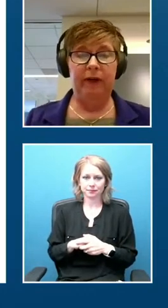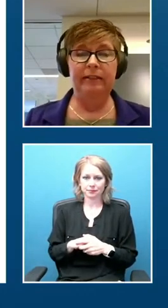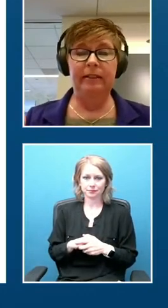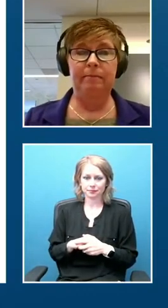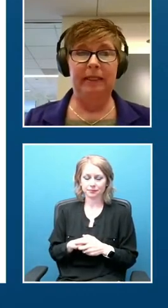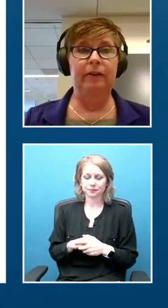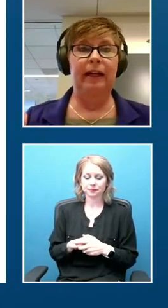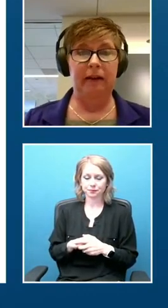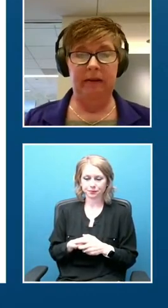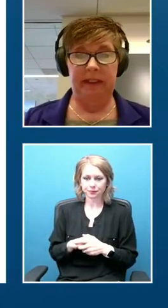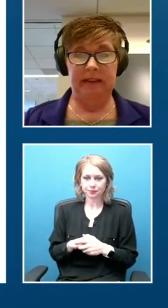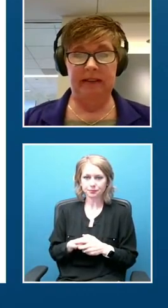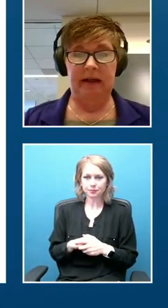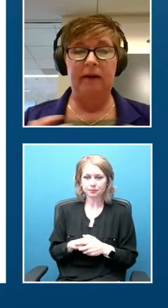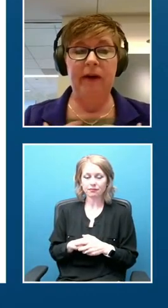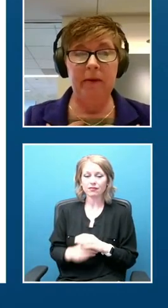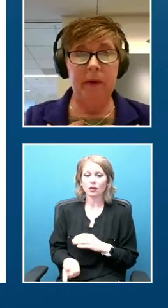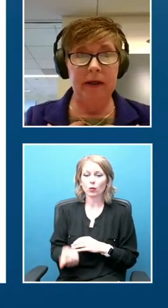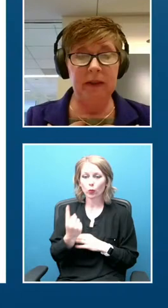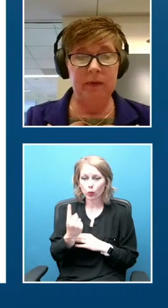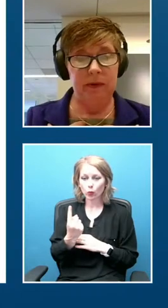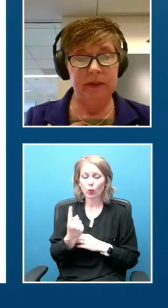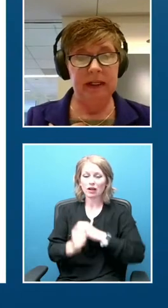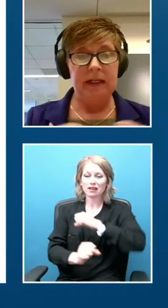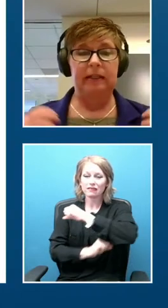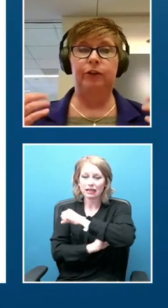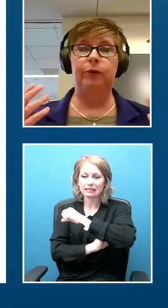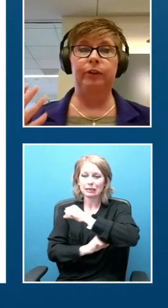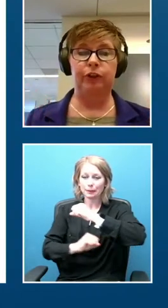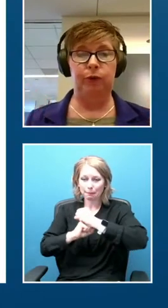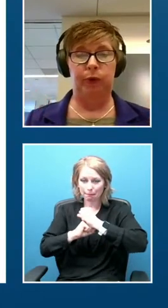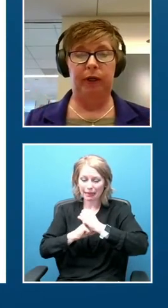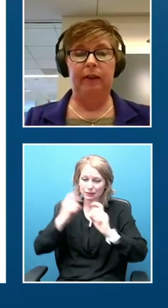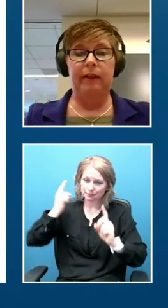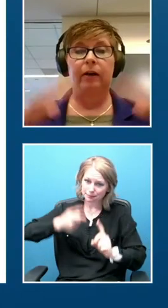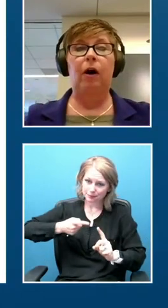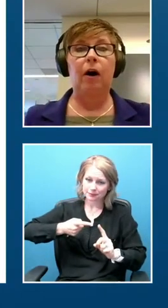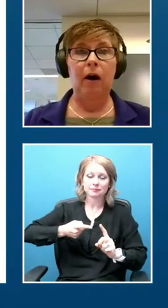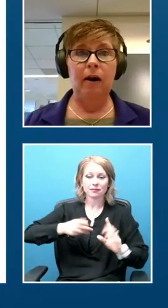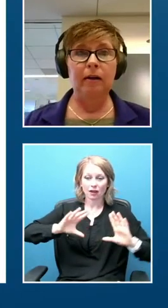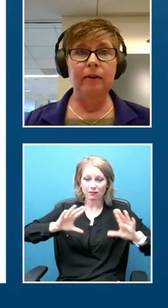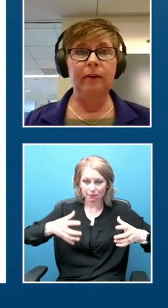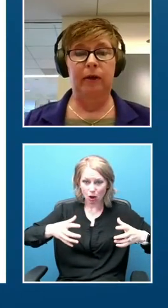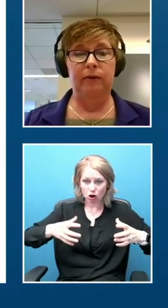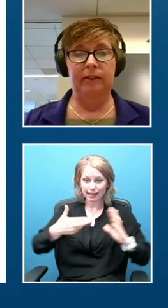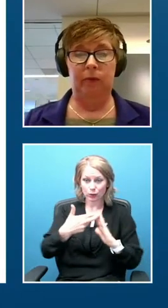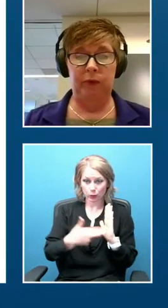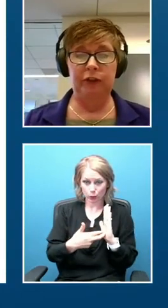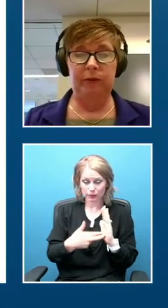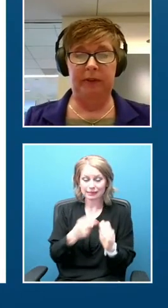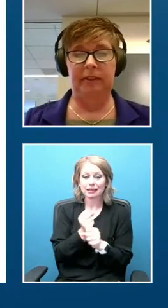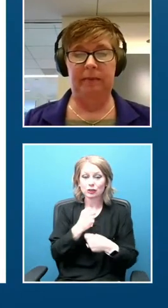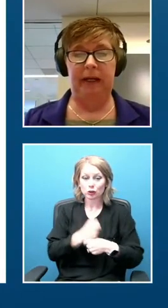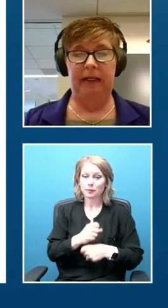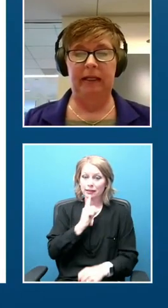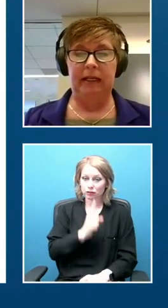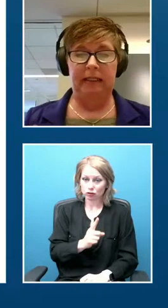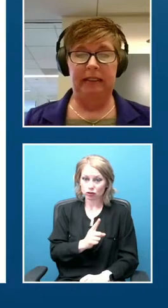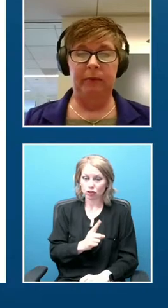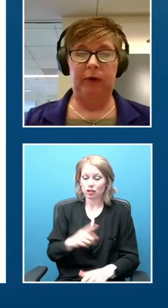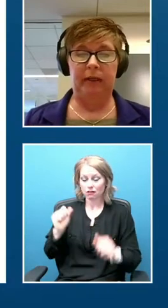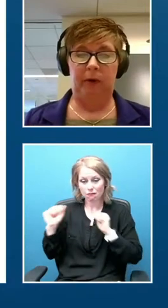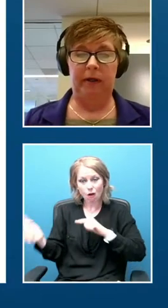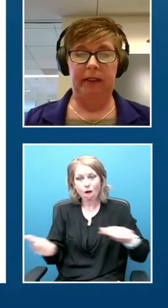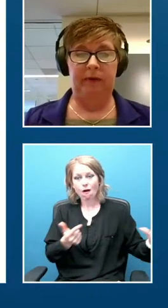of the fundamental elements of our party rules is to ensure that all those that wish to participate